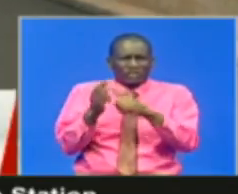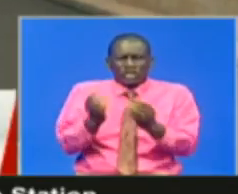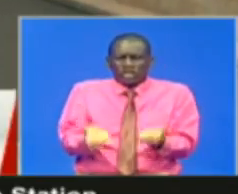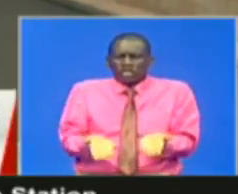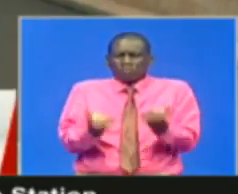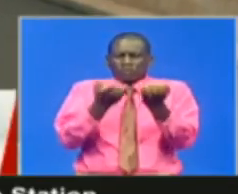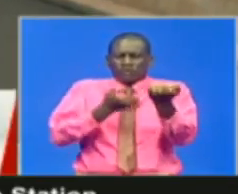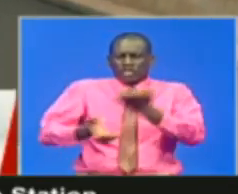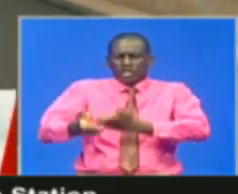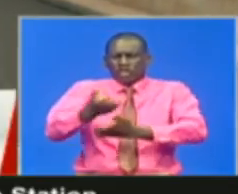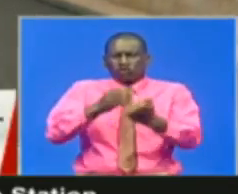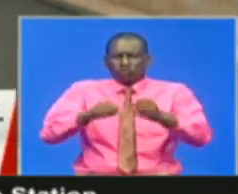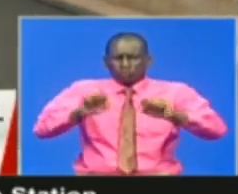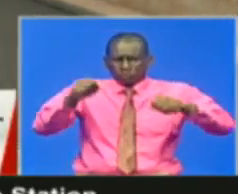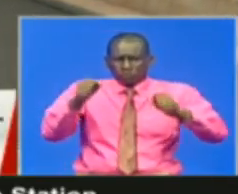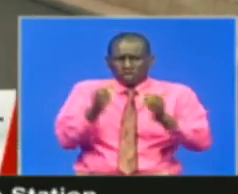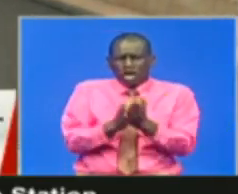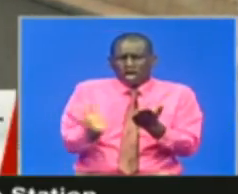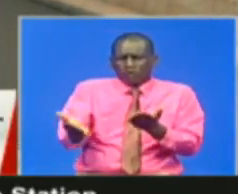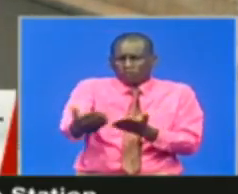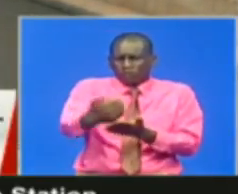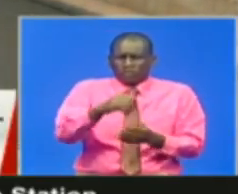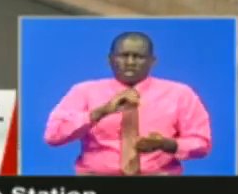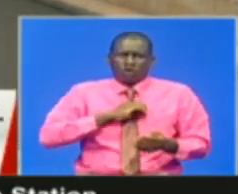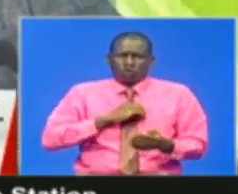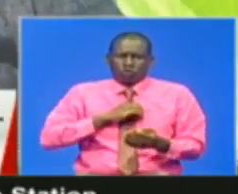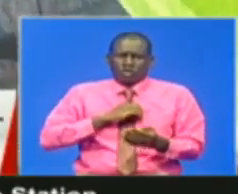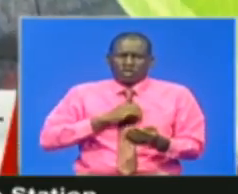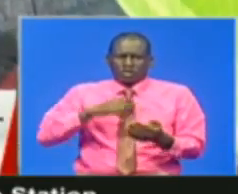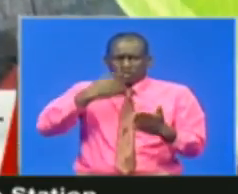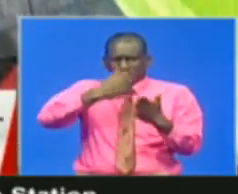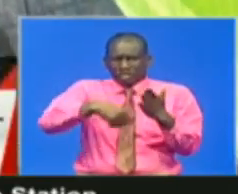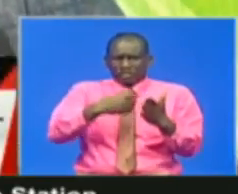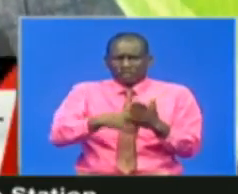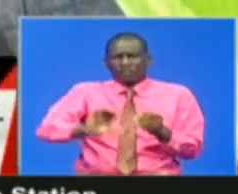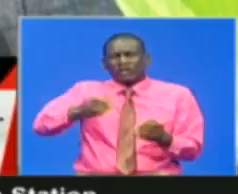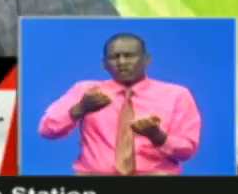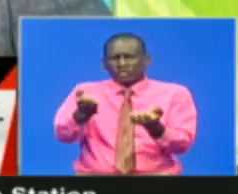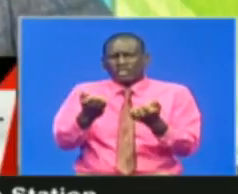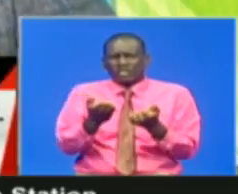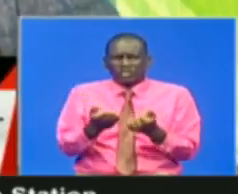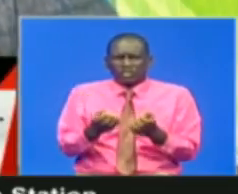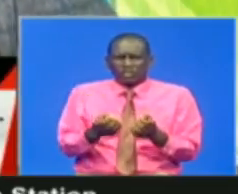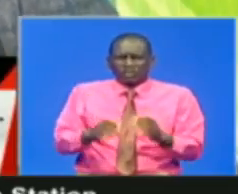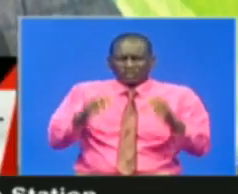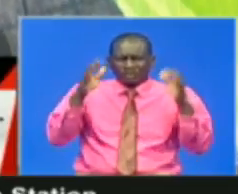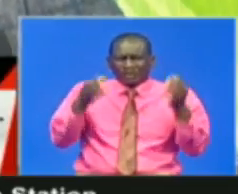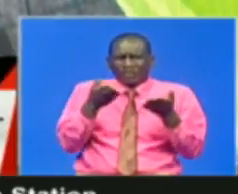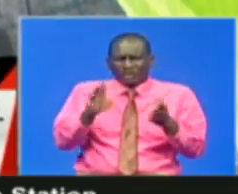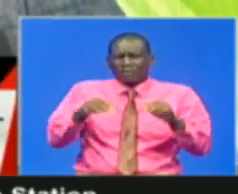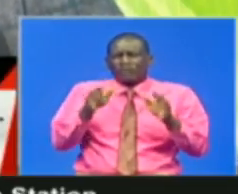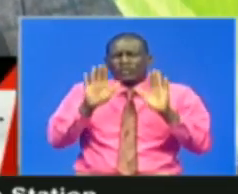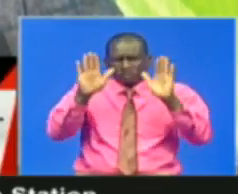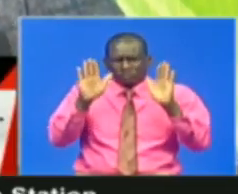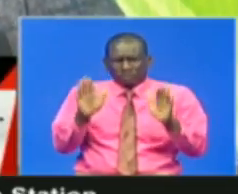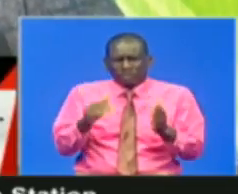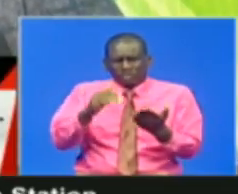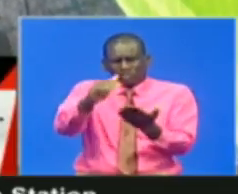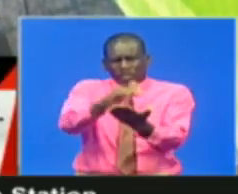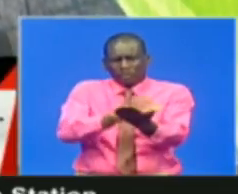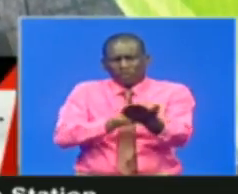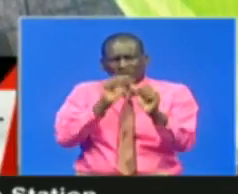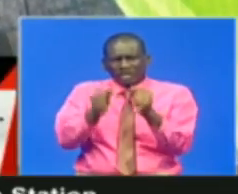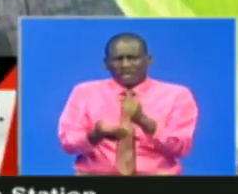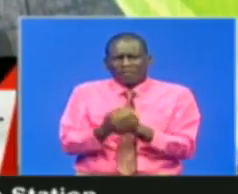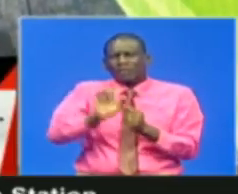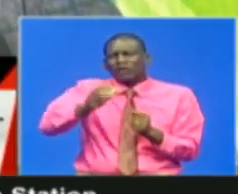potential and mobilization of on-source revenue. So counties need to look, and this is the biggest thing about this report, that this report can help counties